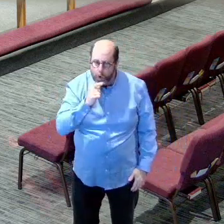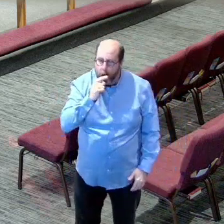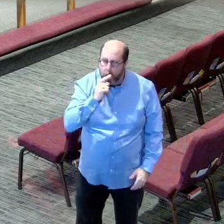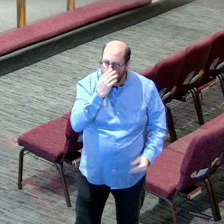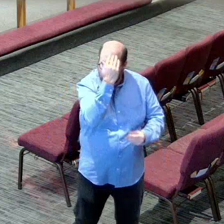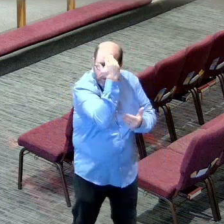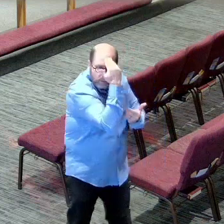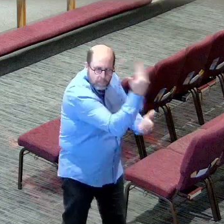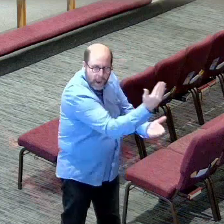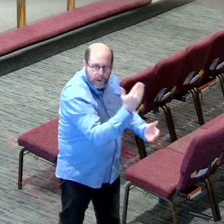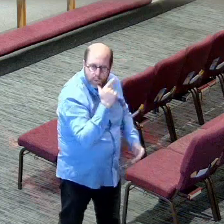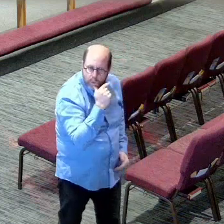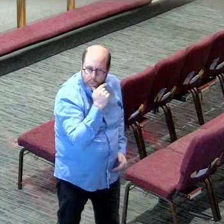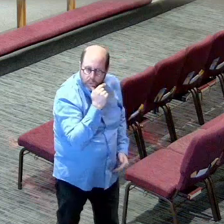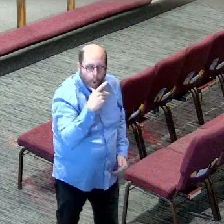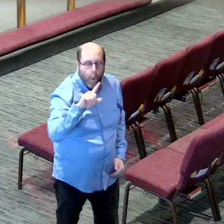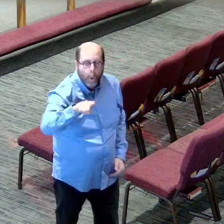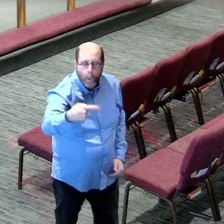Rome,